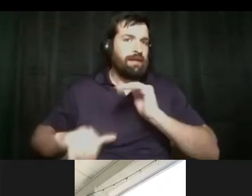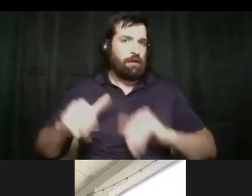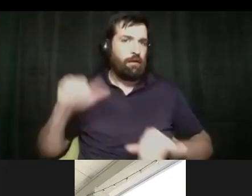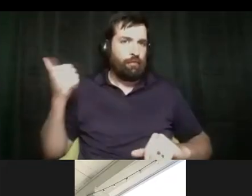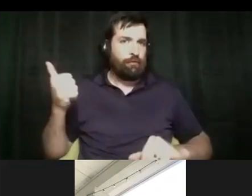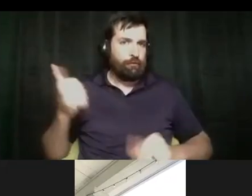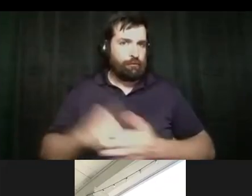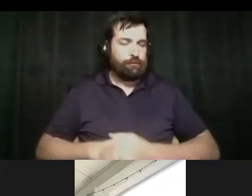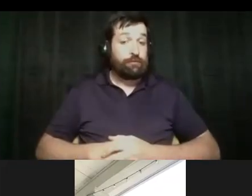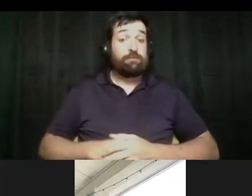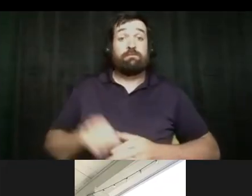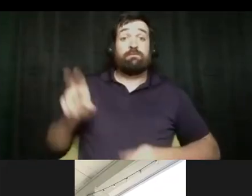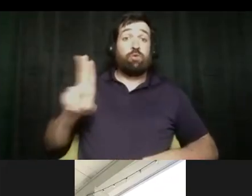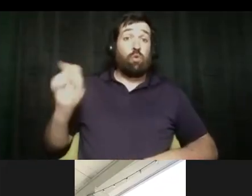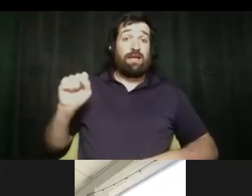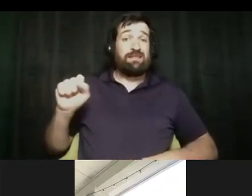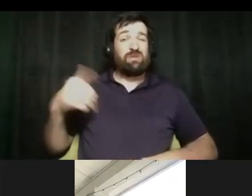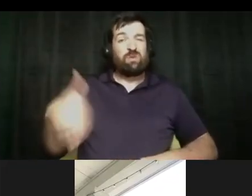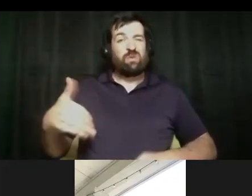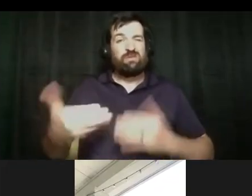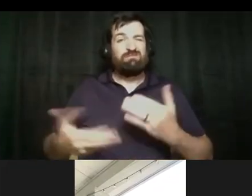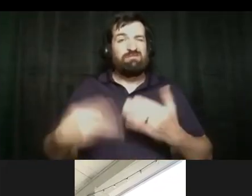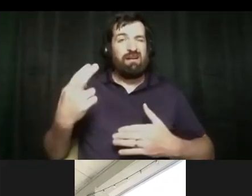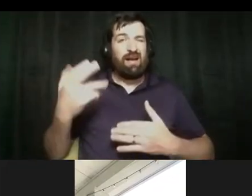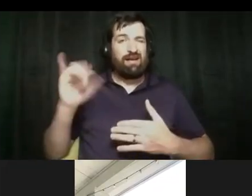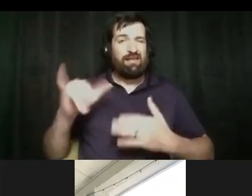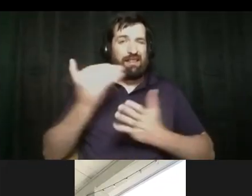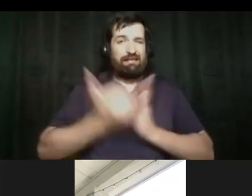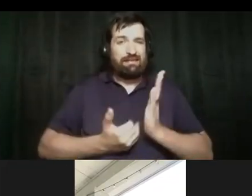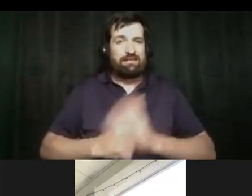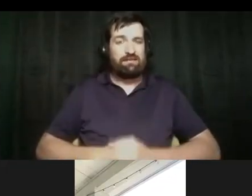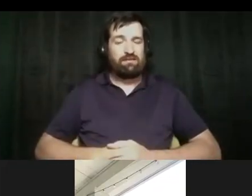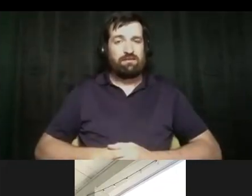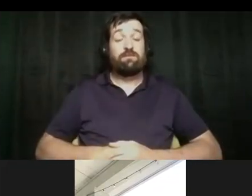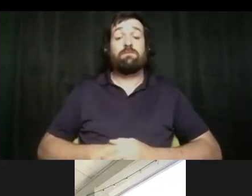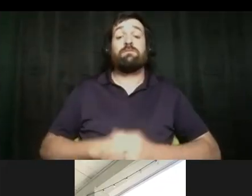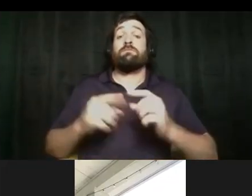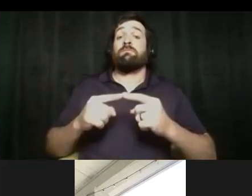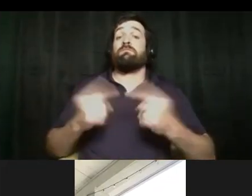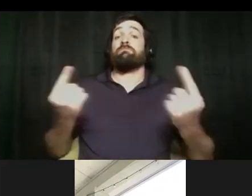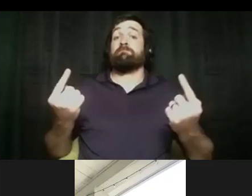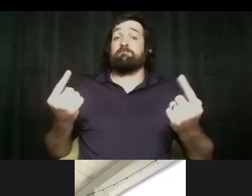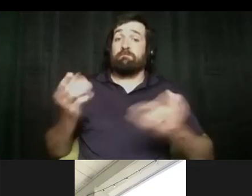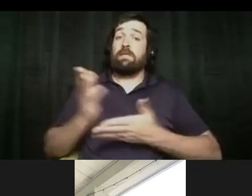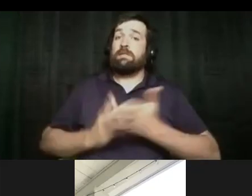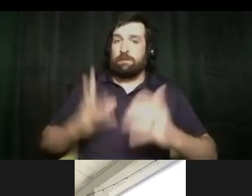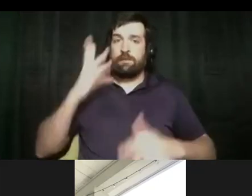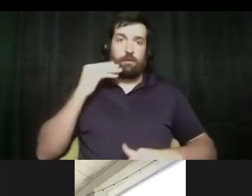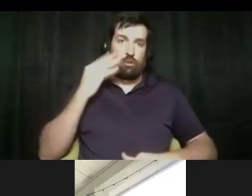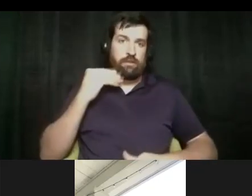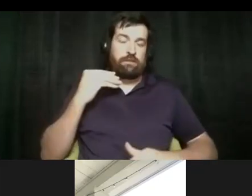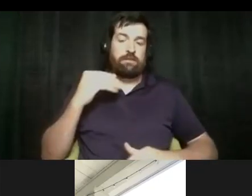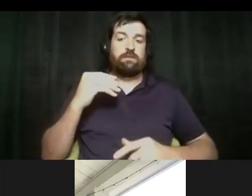think the United States is probably pretty high on that ranking. By contrast, I have some experience